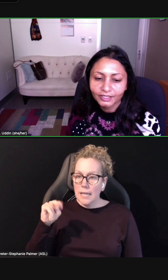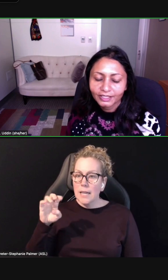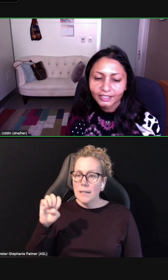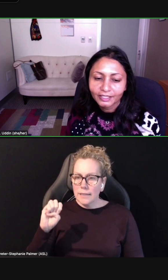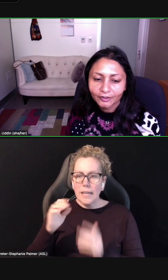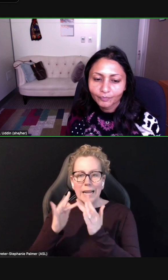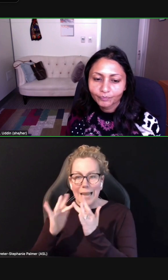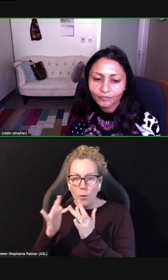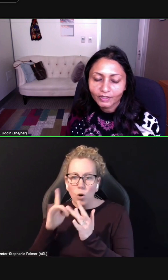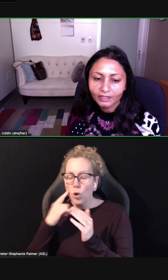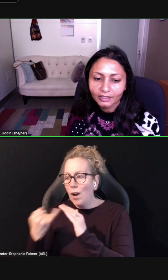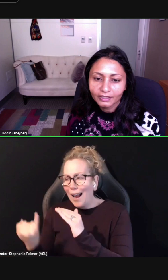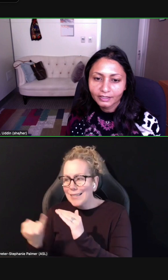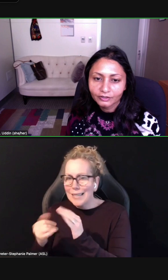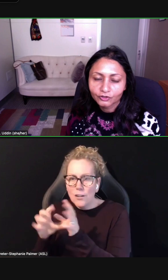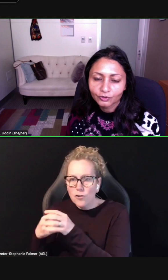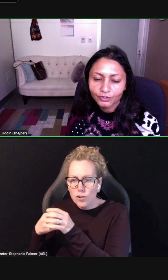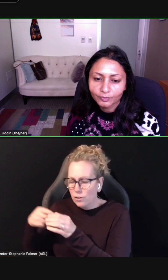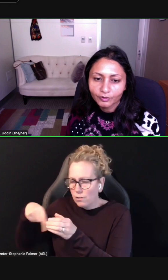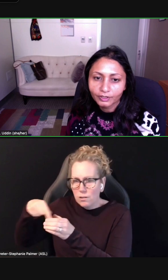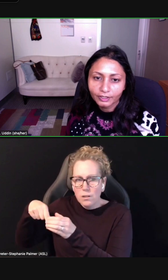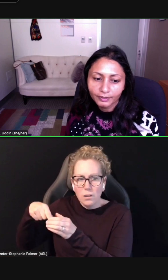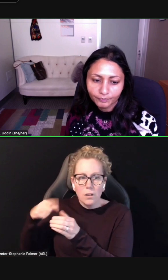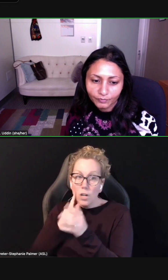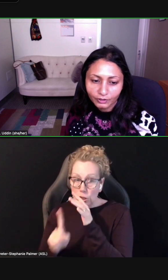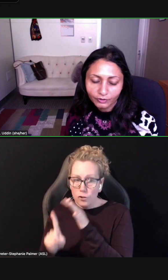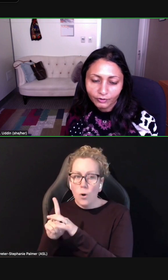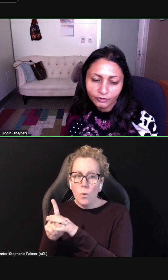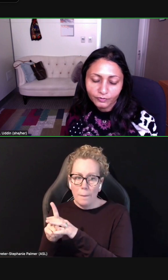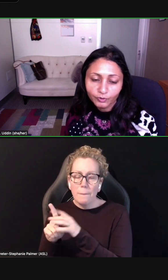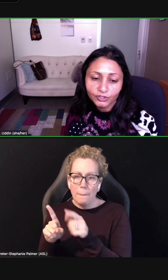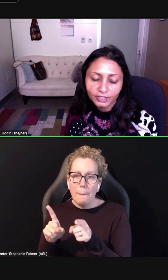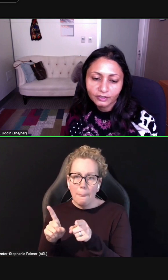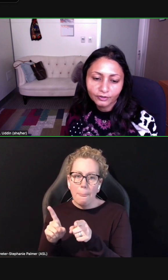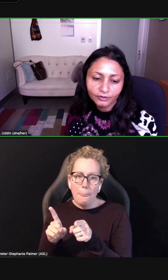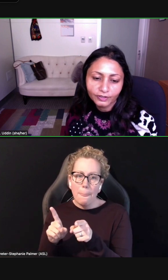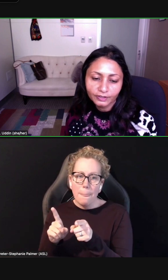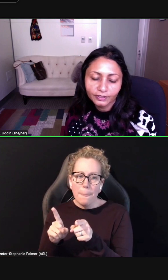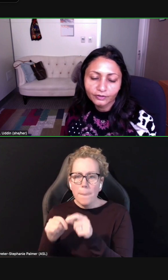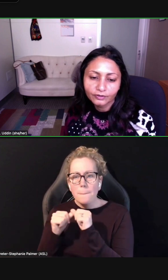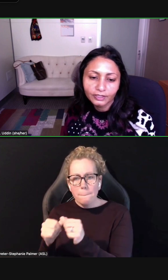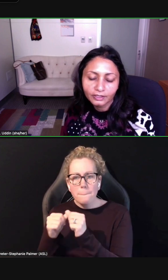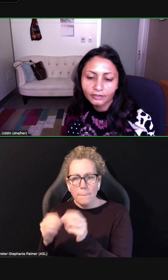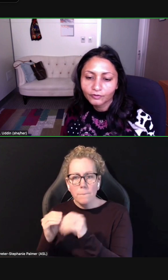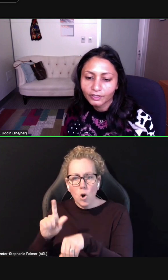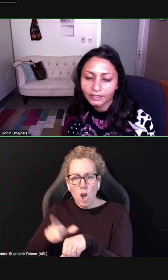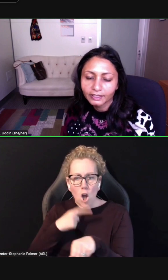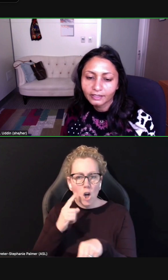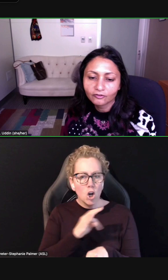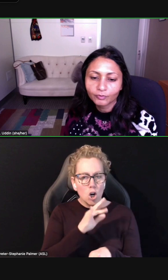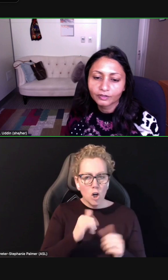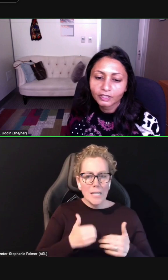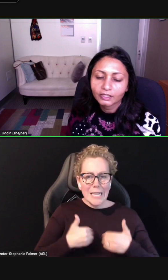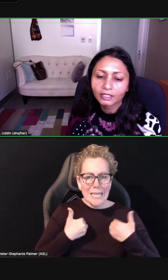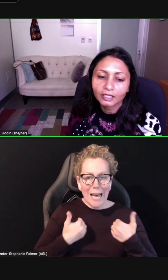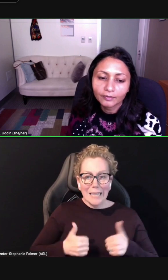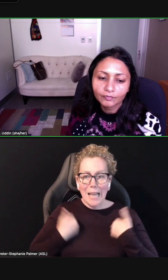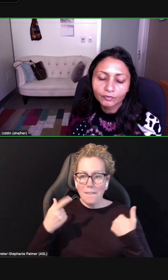to call it, it shows up or persists longer in early life and in late